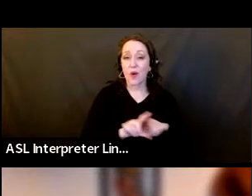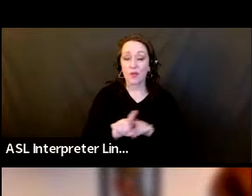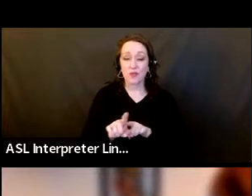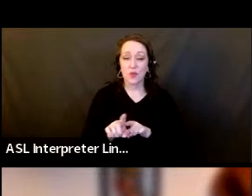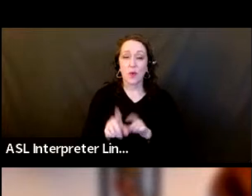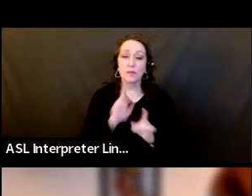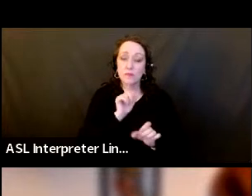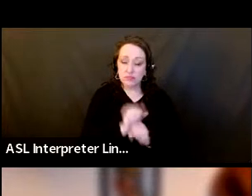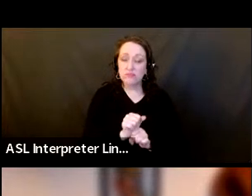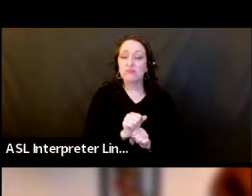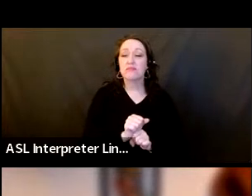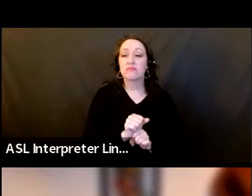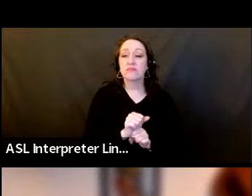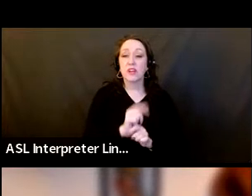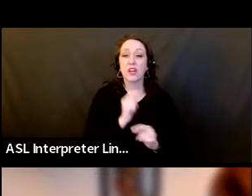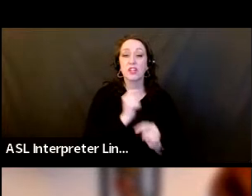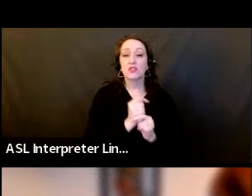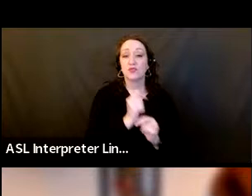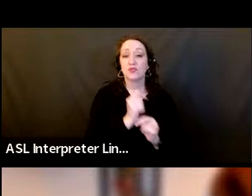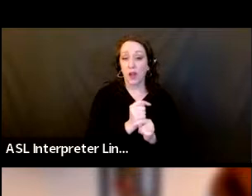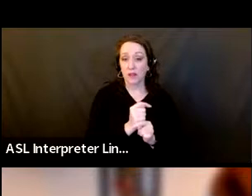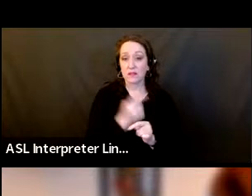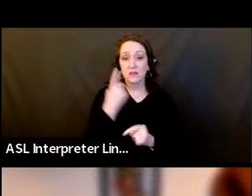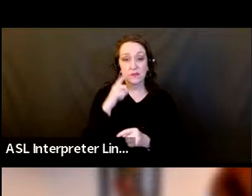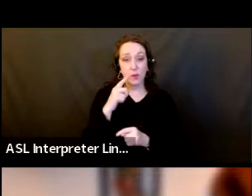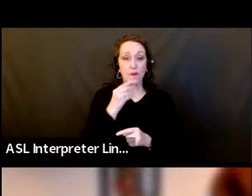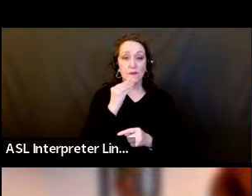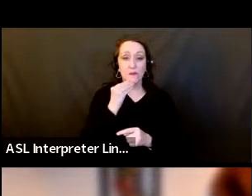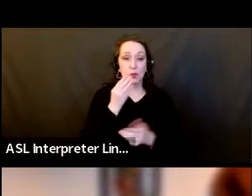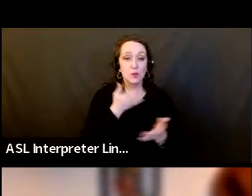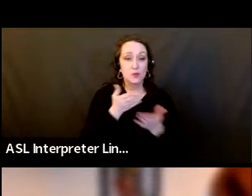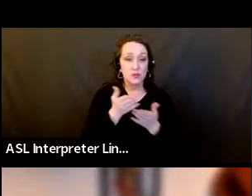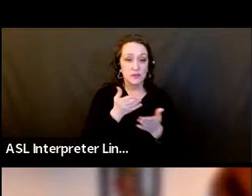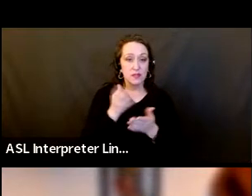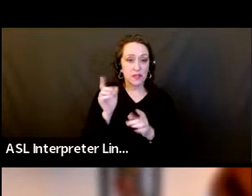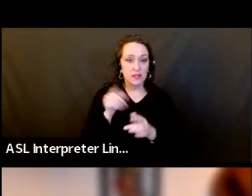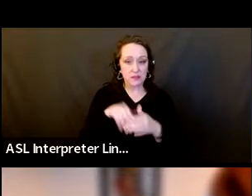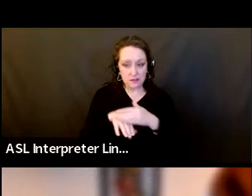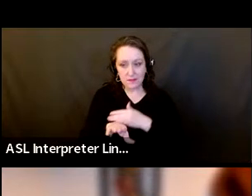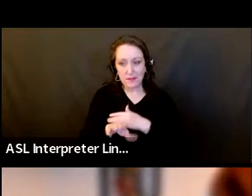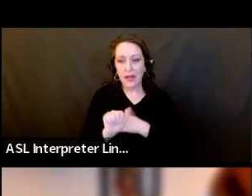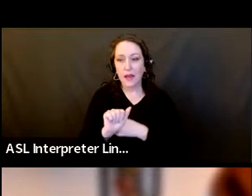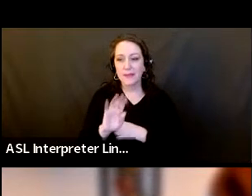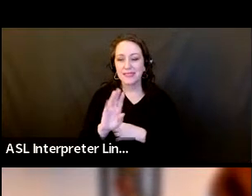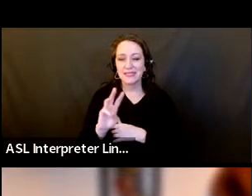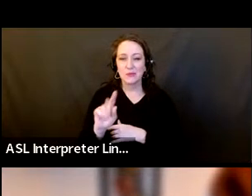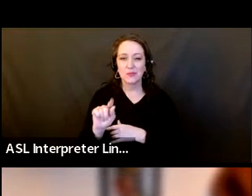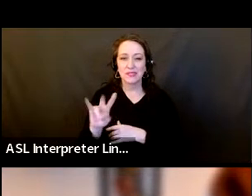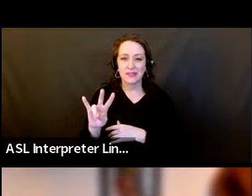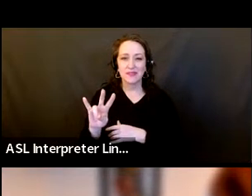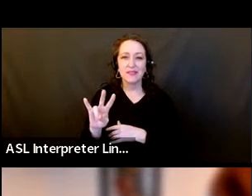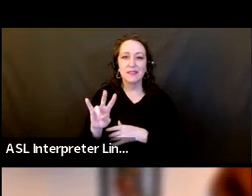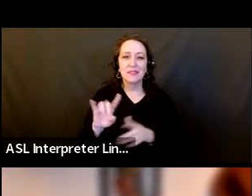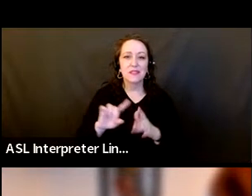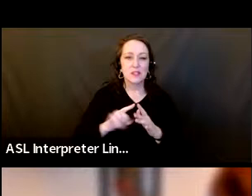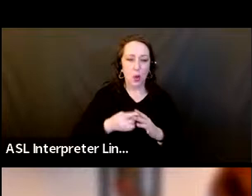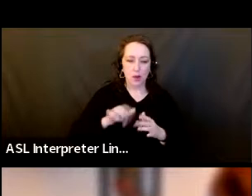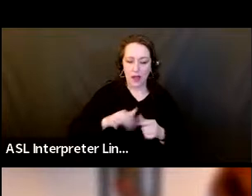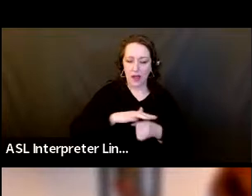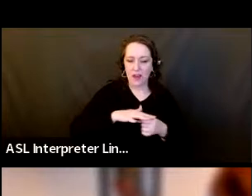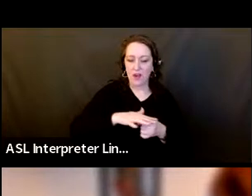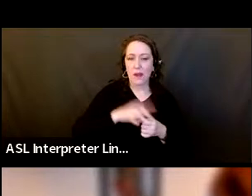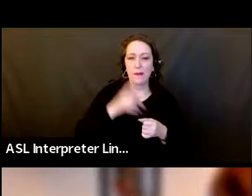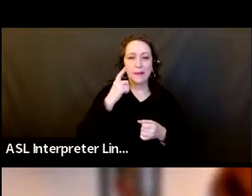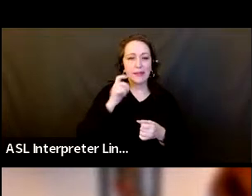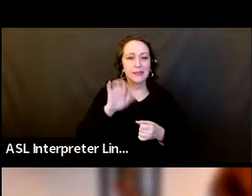that the trucks that is actually from food service that will be going into the AB617, I'm starting with that area